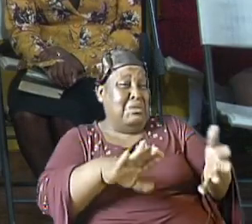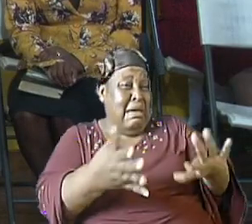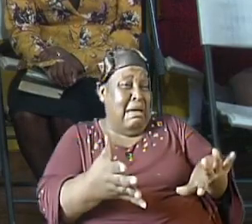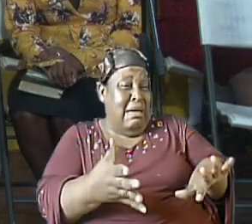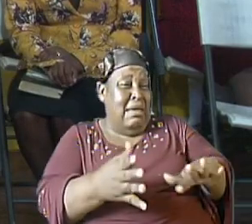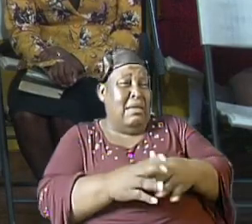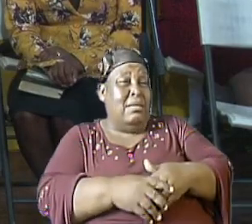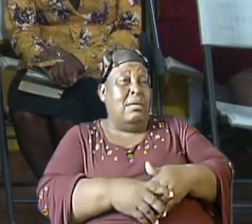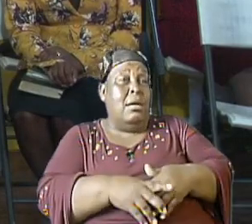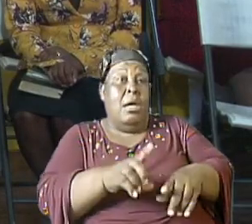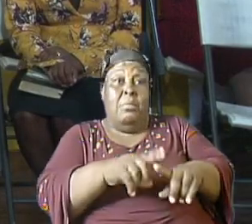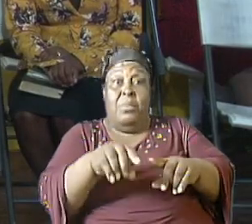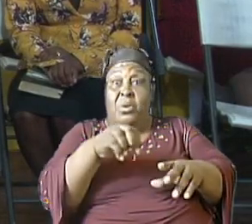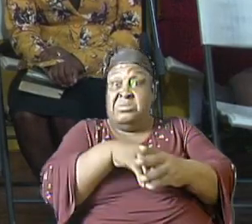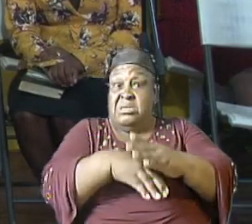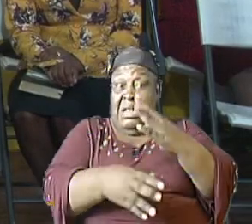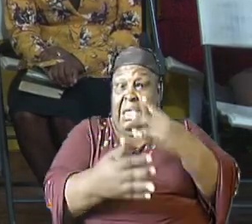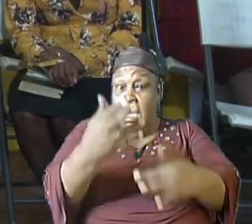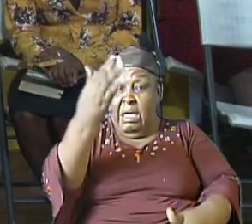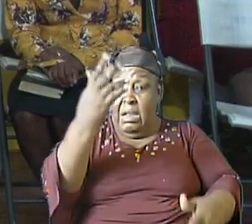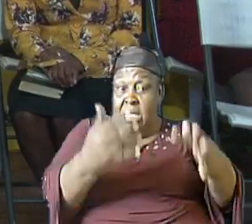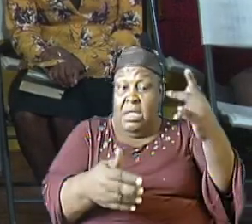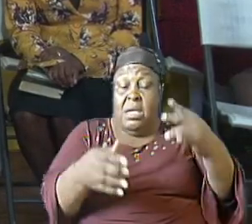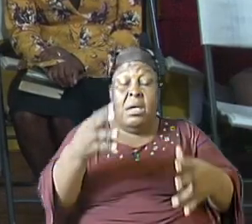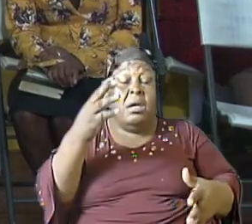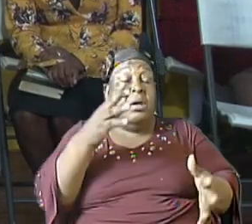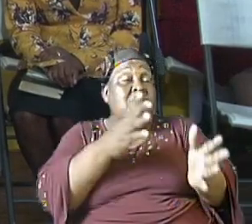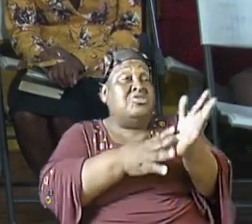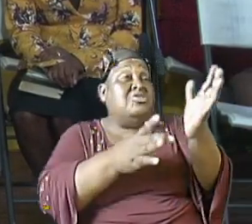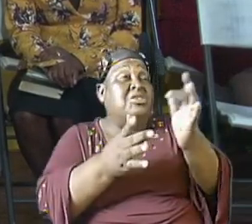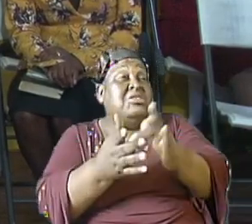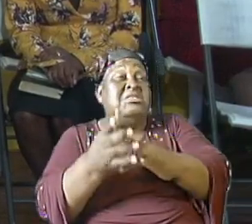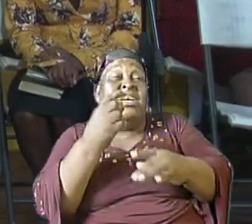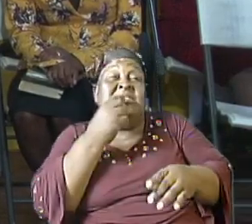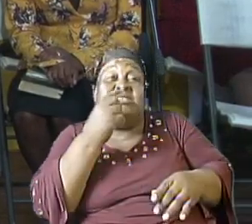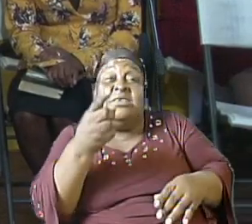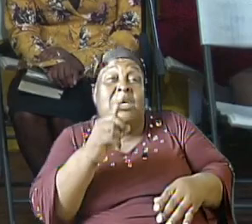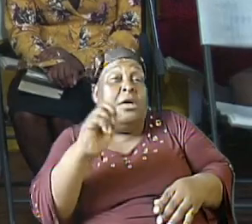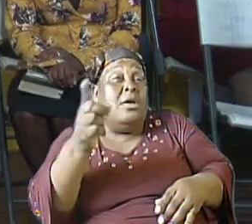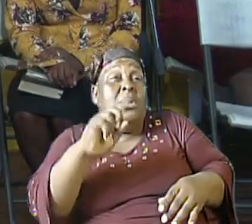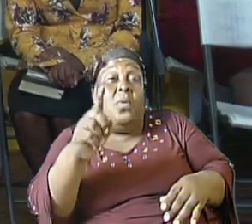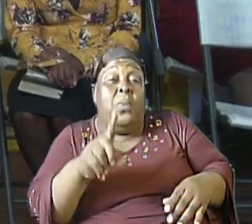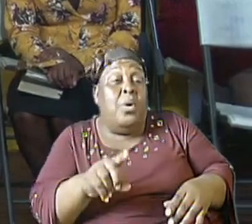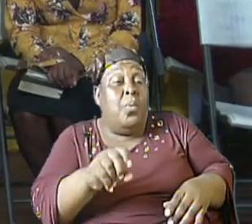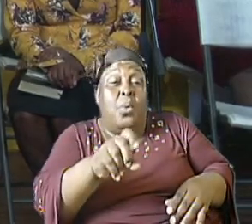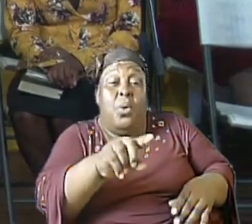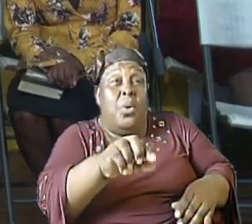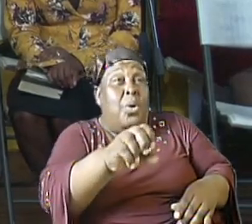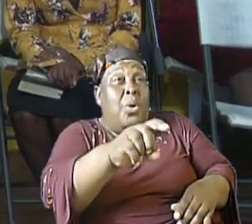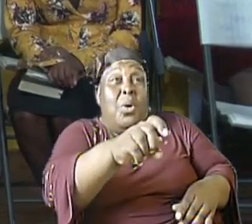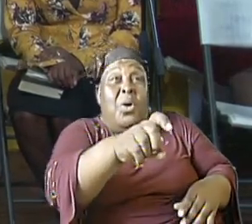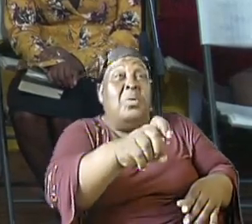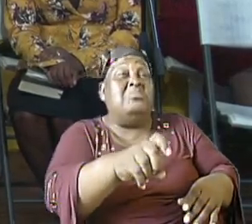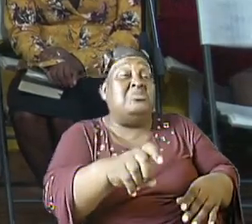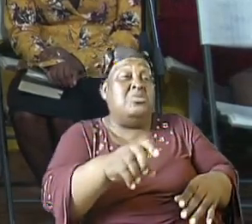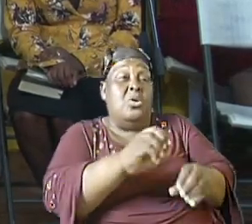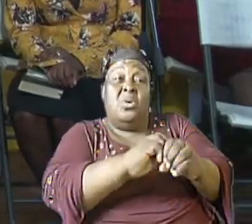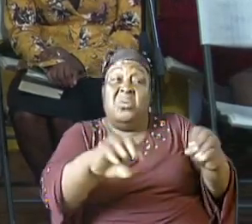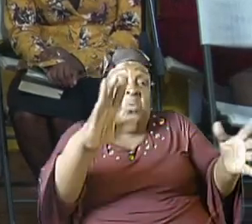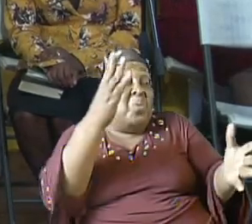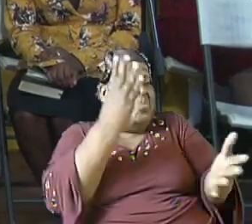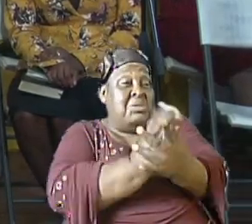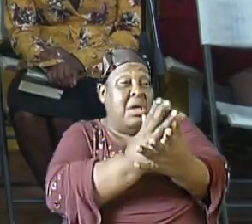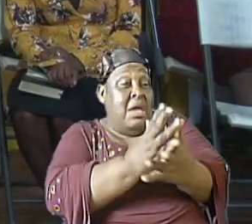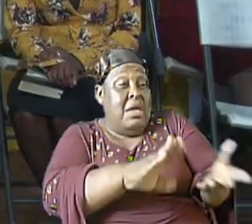die. But in hell, Jesus says, where dear worm, diet not. Why we want to go there,